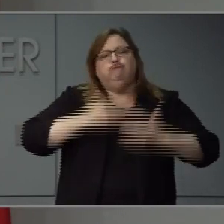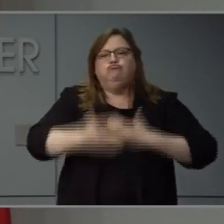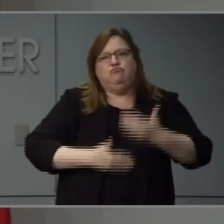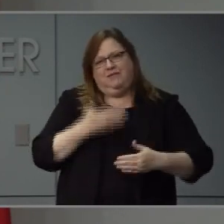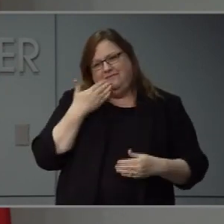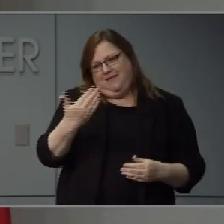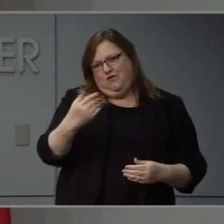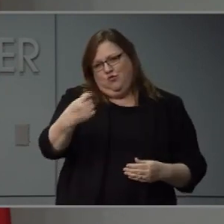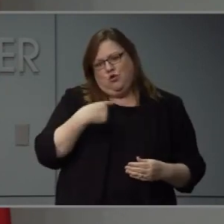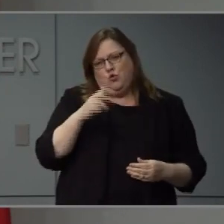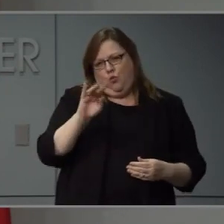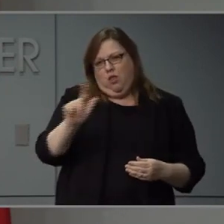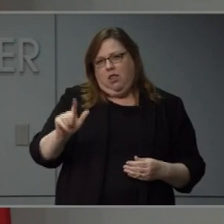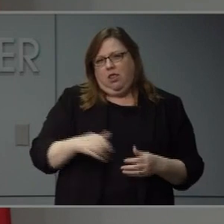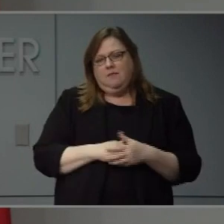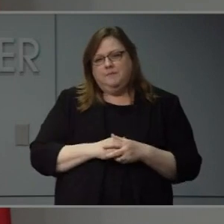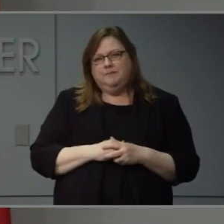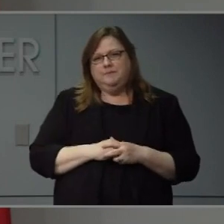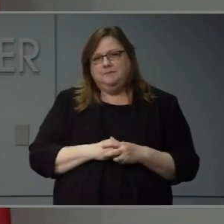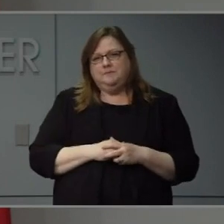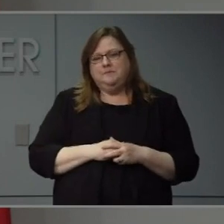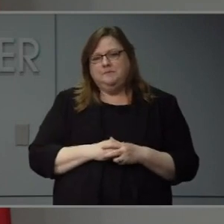Will.